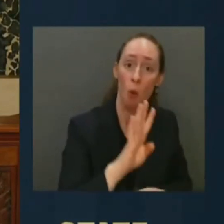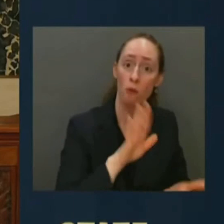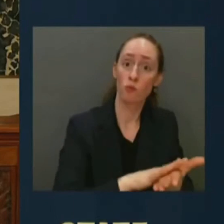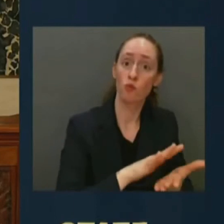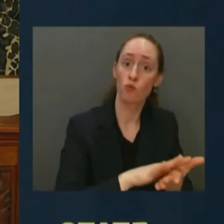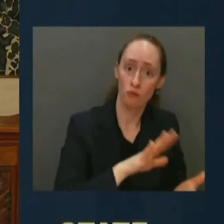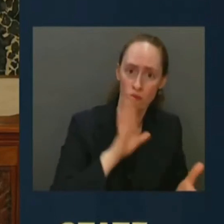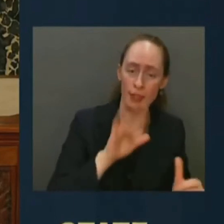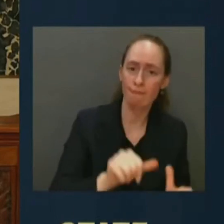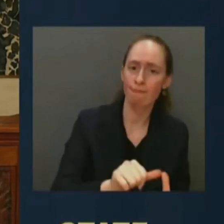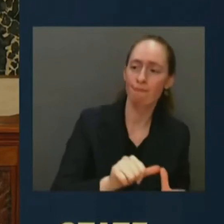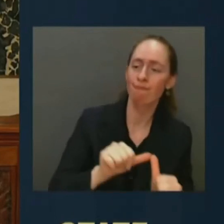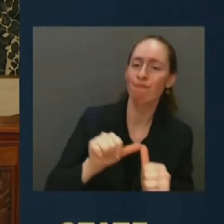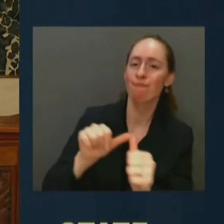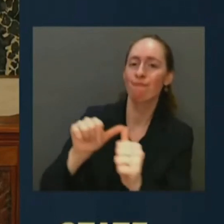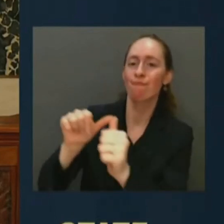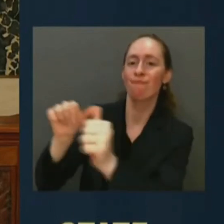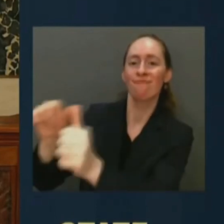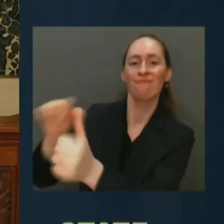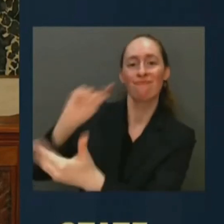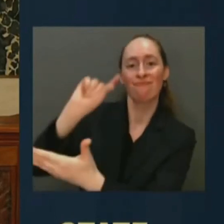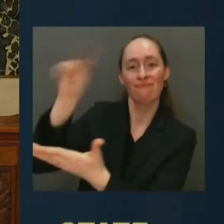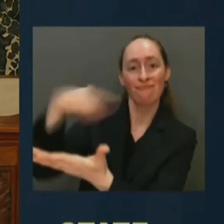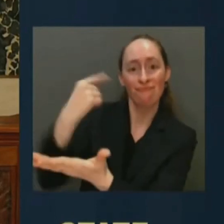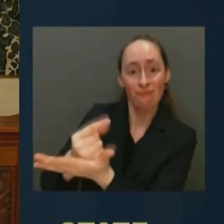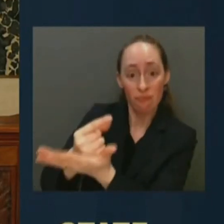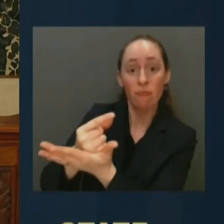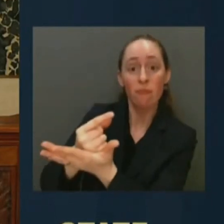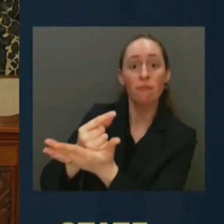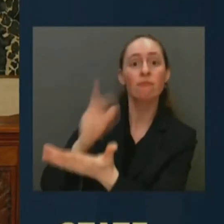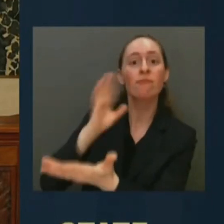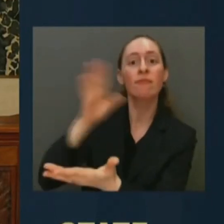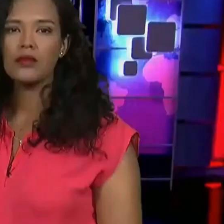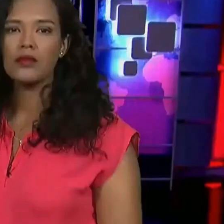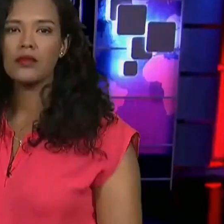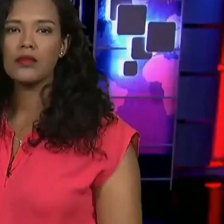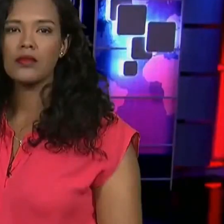came from. Let's give public school teachers a raise.